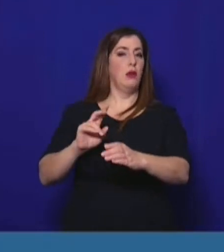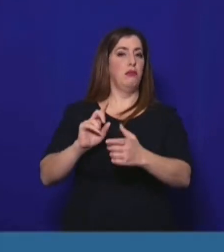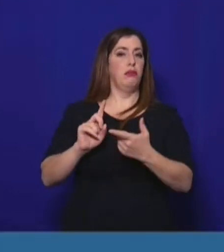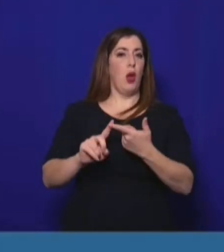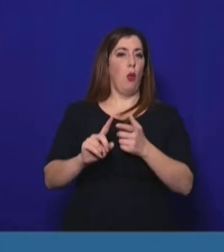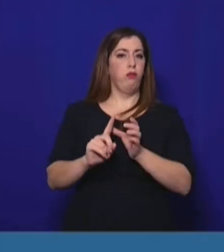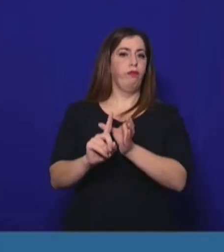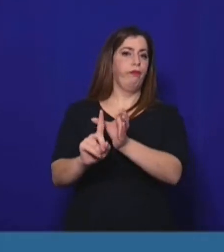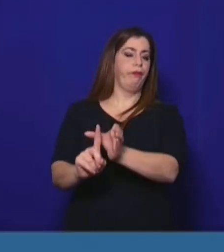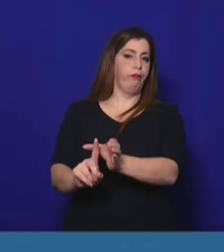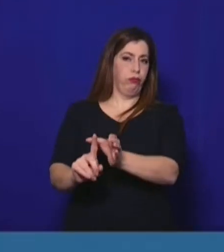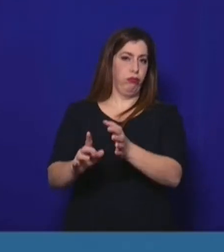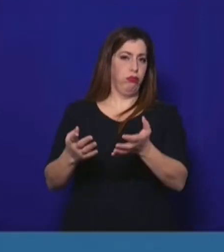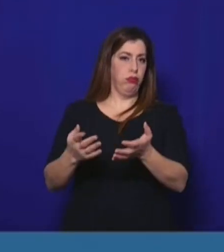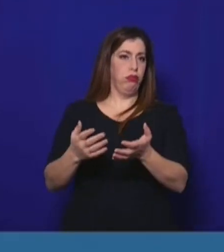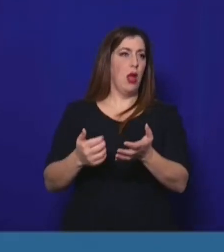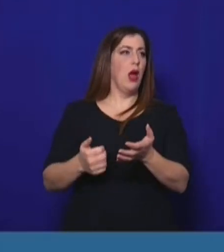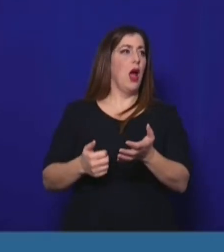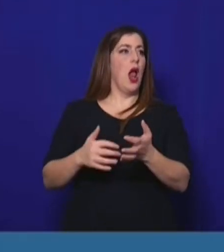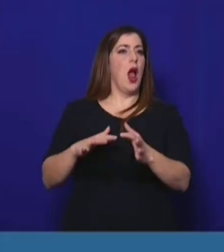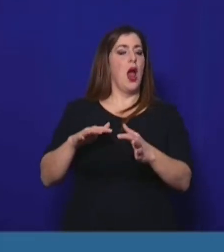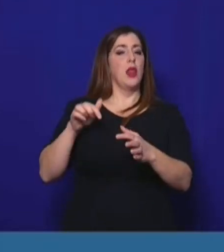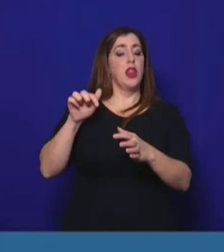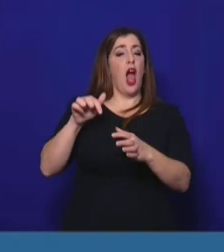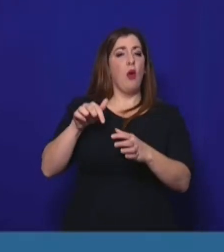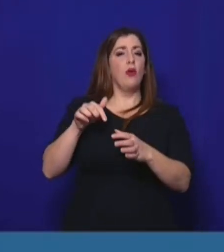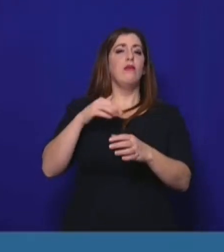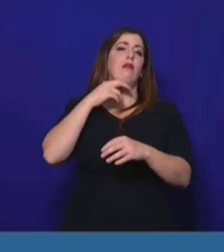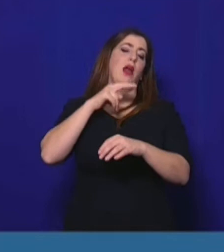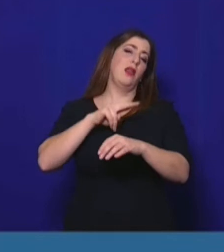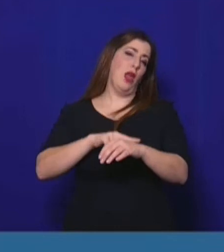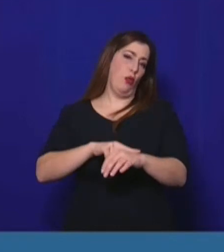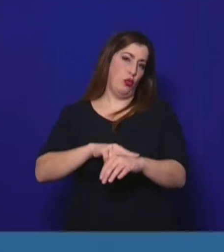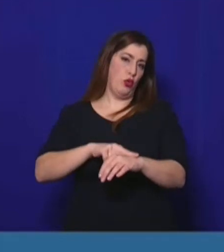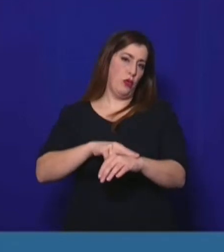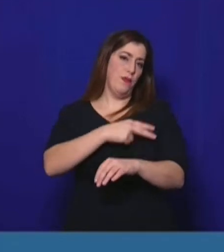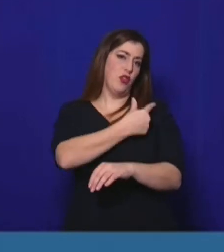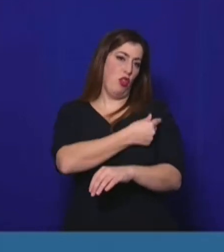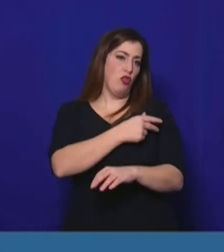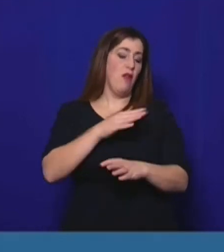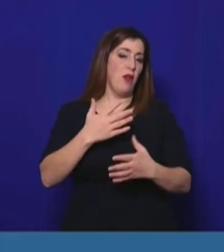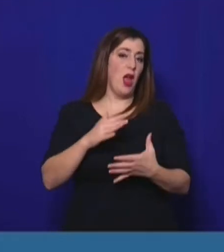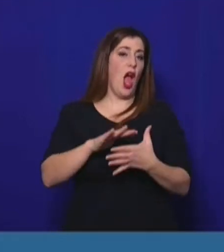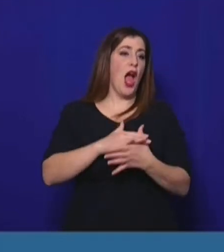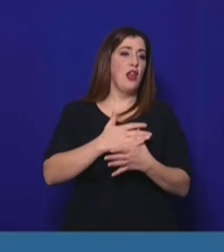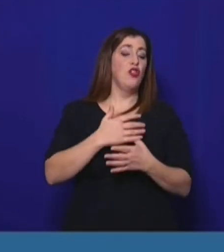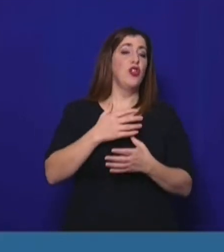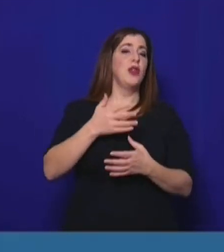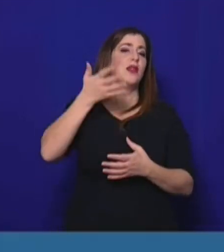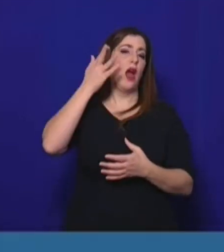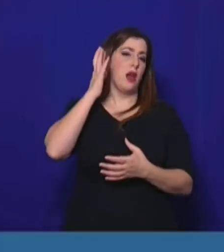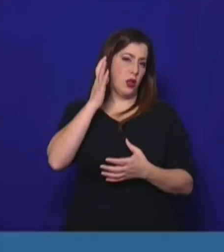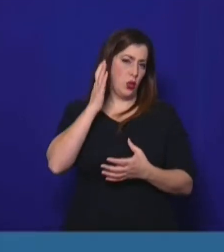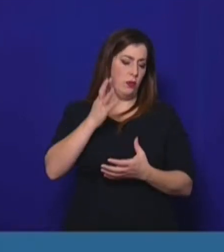lil healthcare workers li jkunu qegħdin ilaqmu, u allura propju huma mbagħad jieħdu t-tilqima wara.